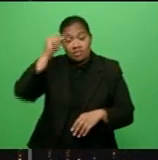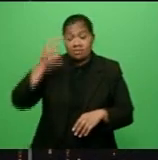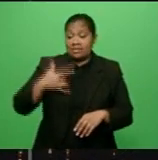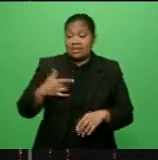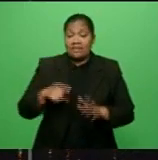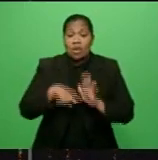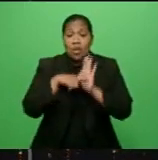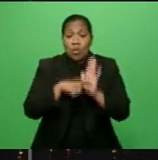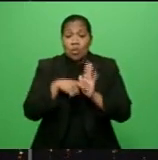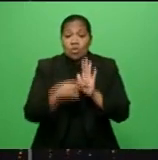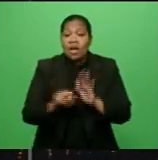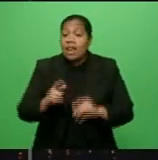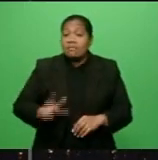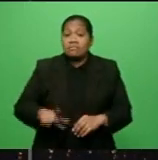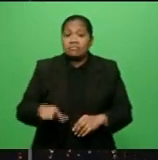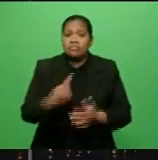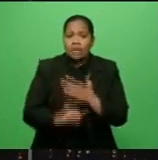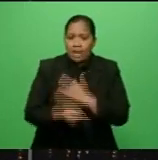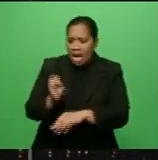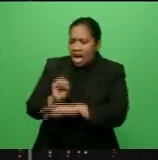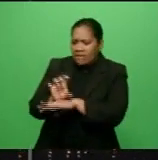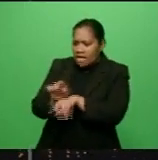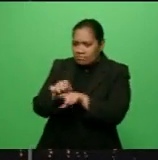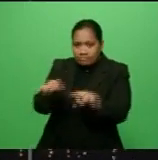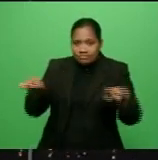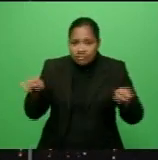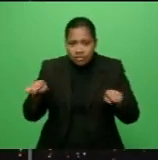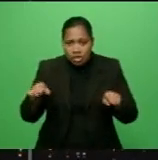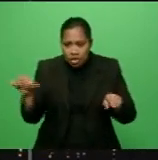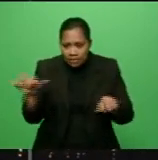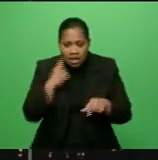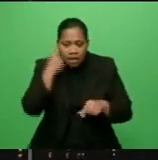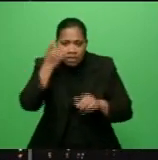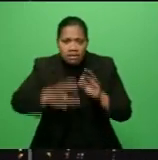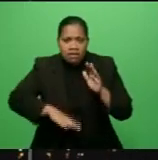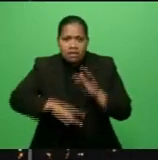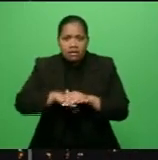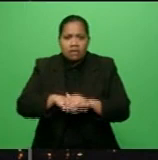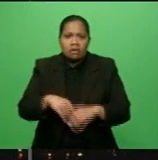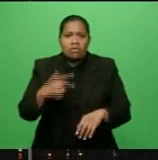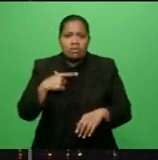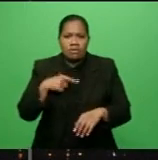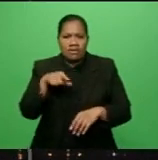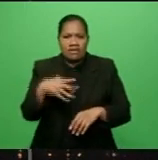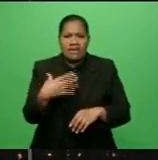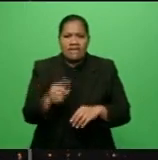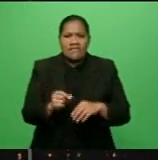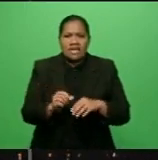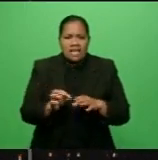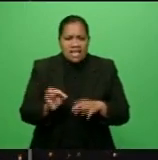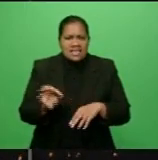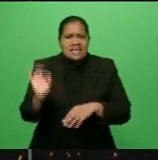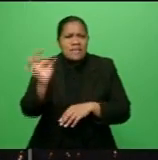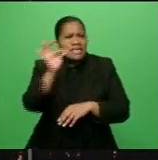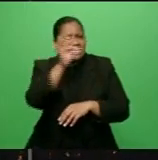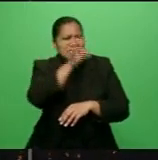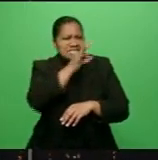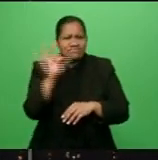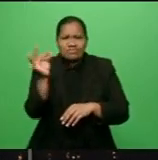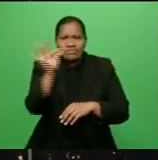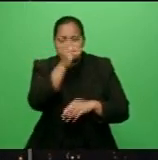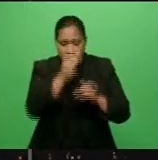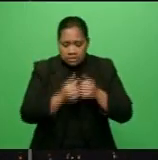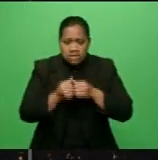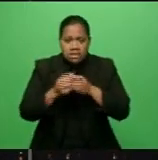and Lambasa are being advised to be alert as the swarming season of Asian subterranean termites has begun. Once termites